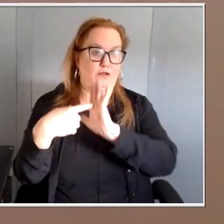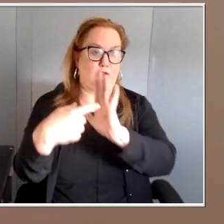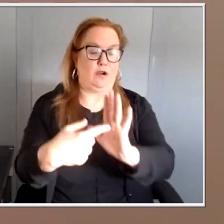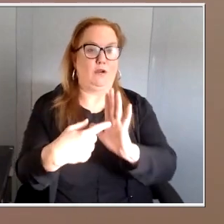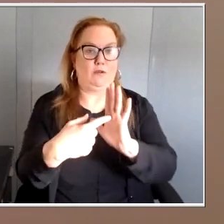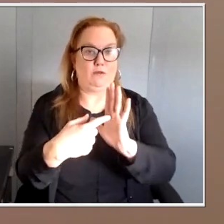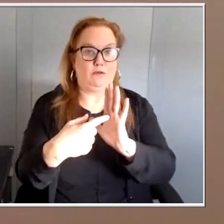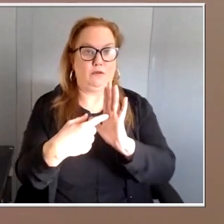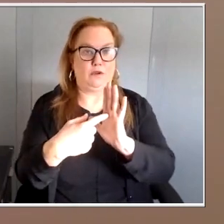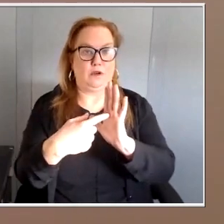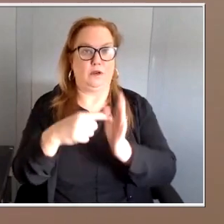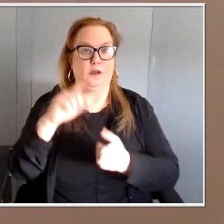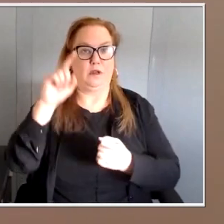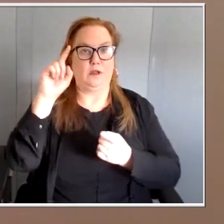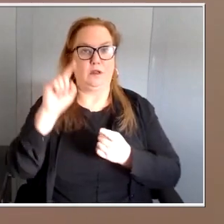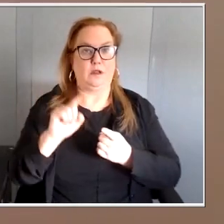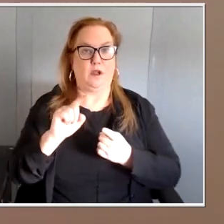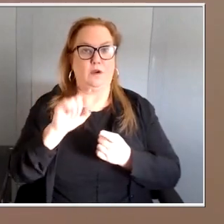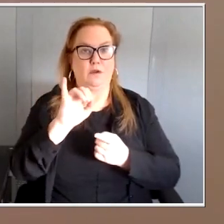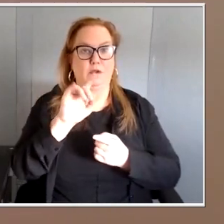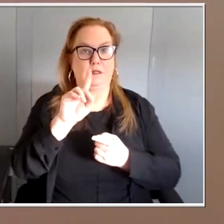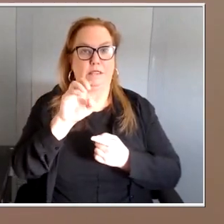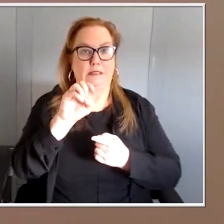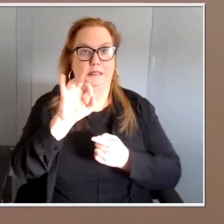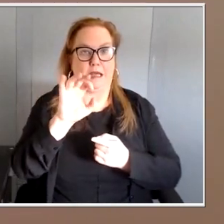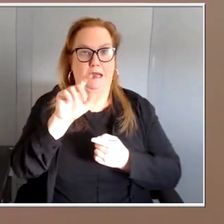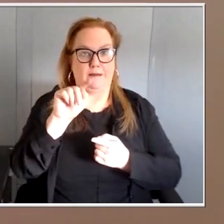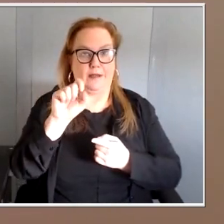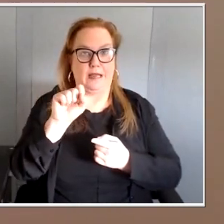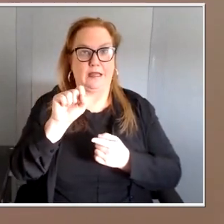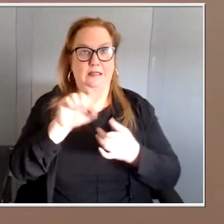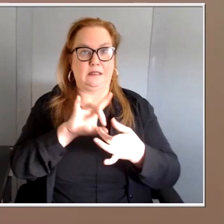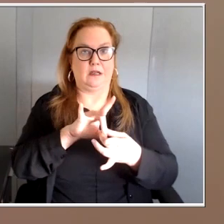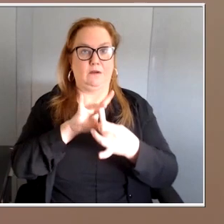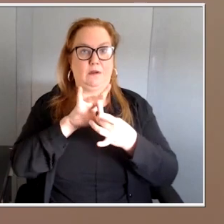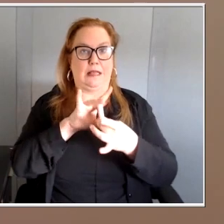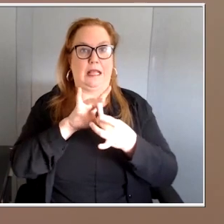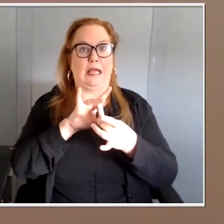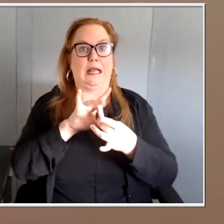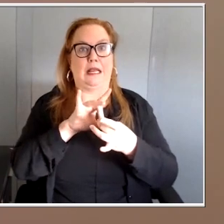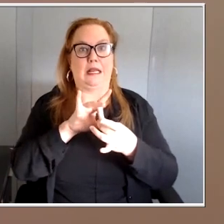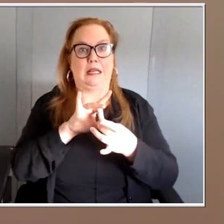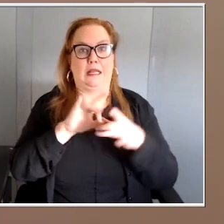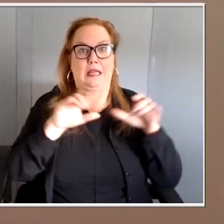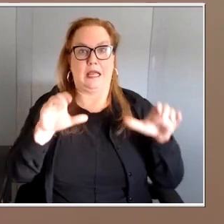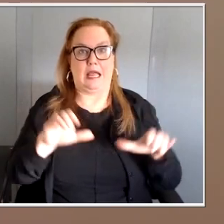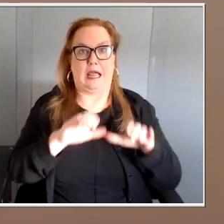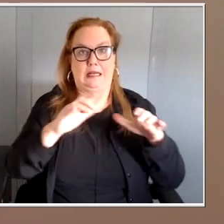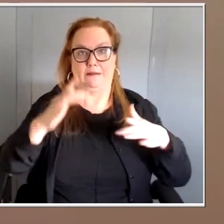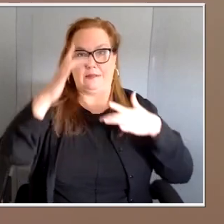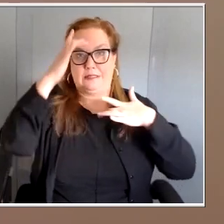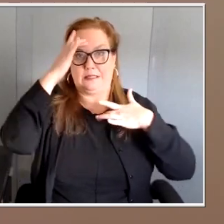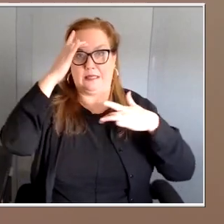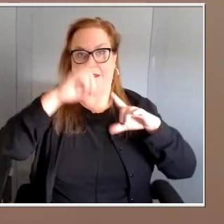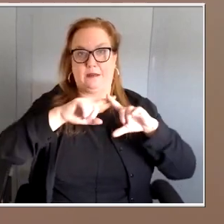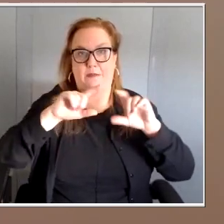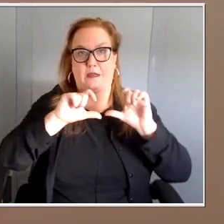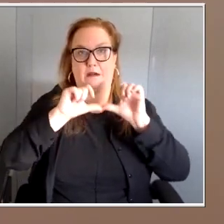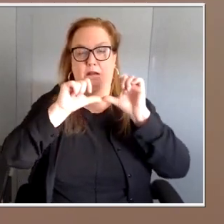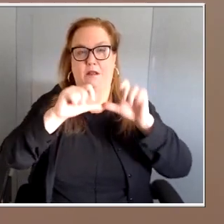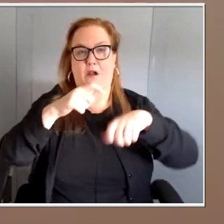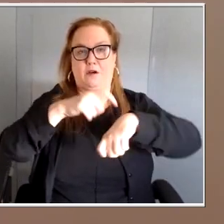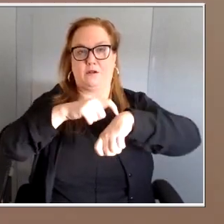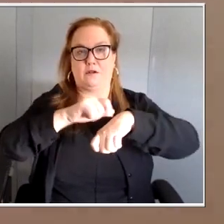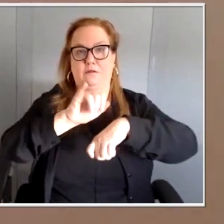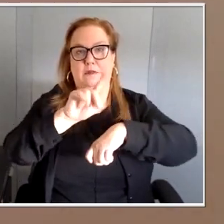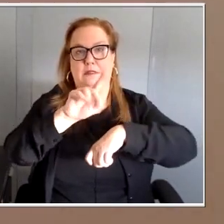only have lower side effect profiles associated versus active disease, but long-term side effects have been